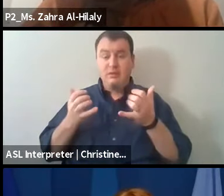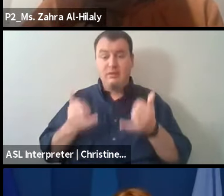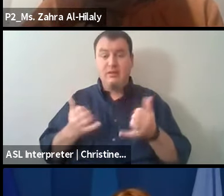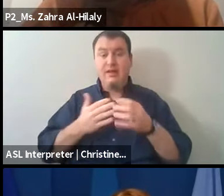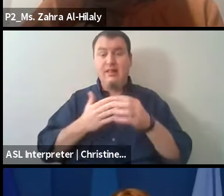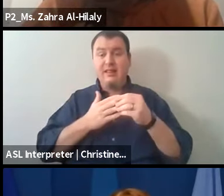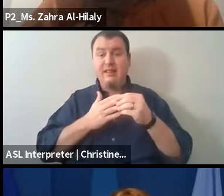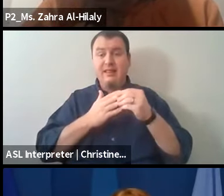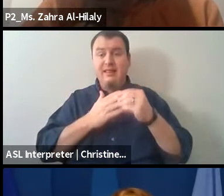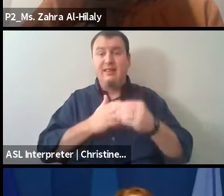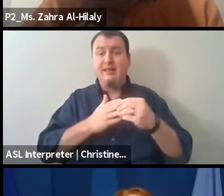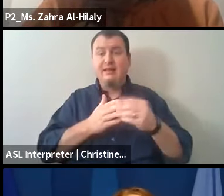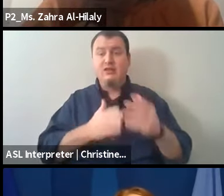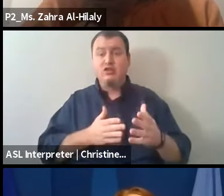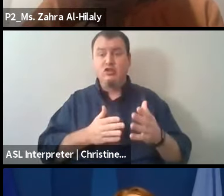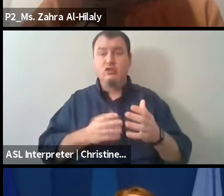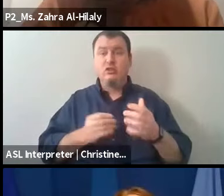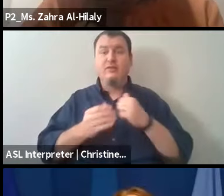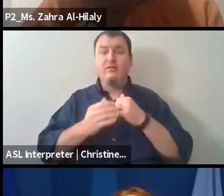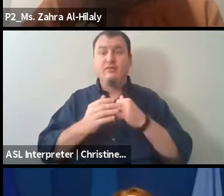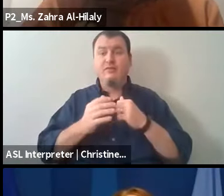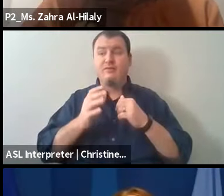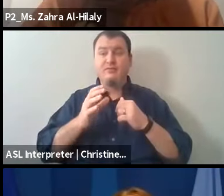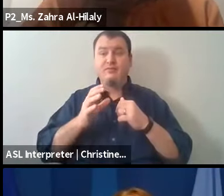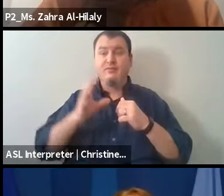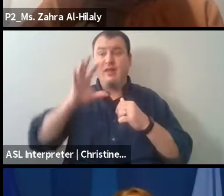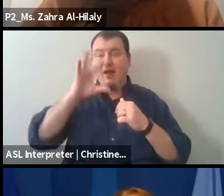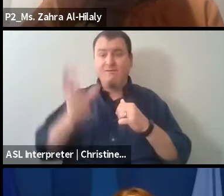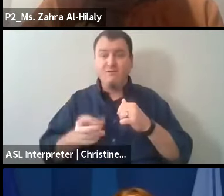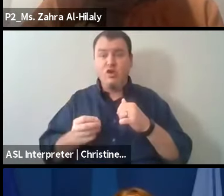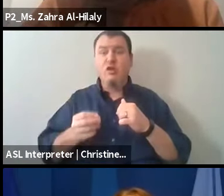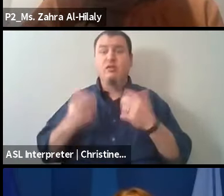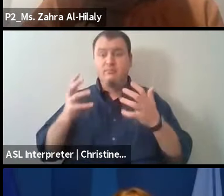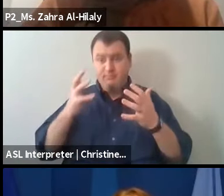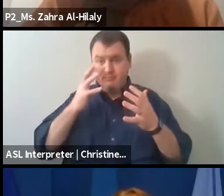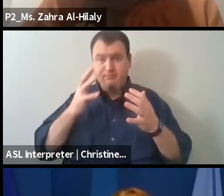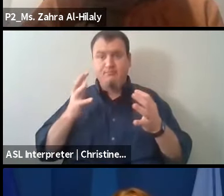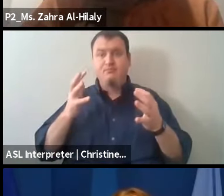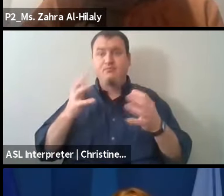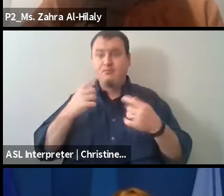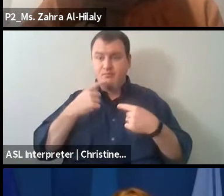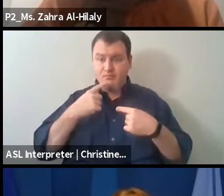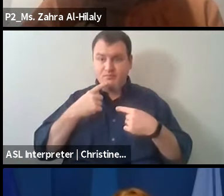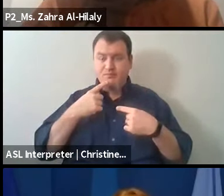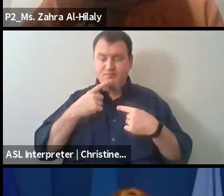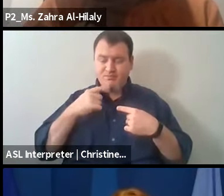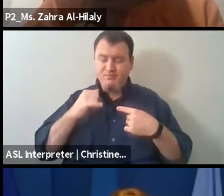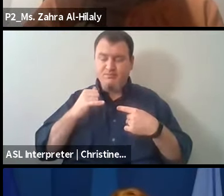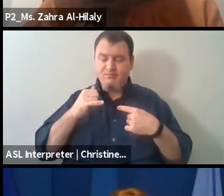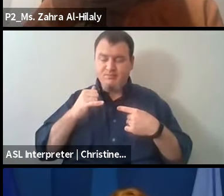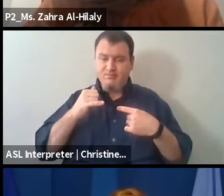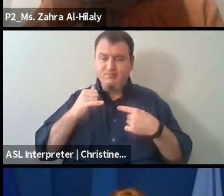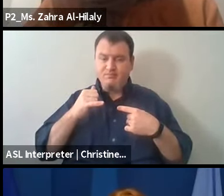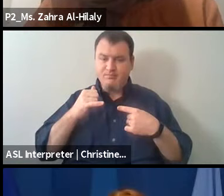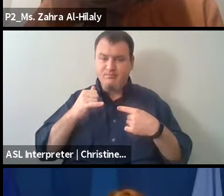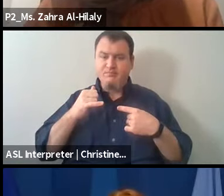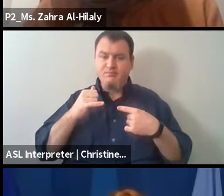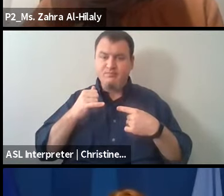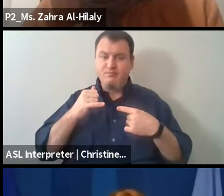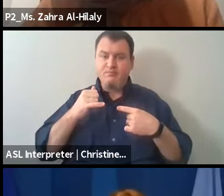of our continent have also made the undertaking that